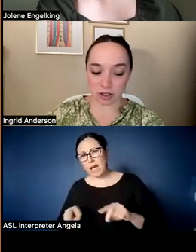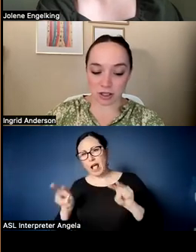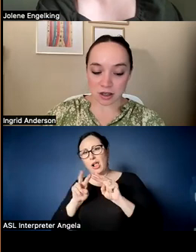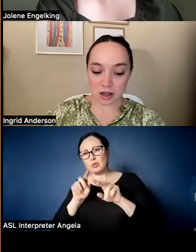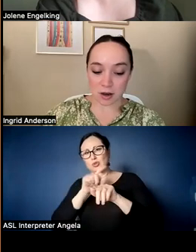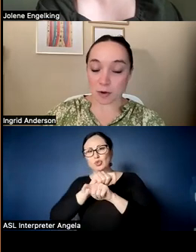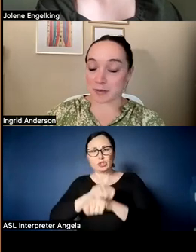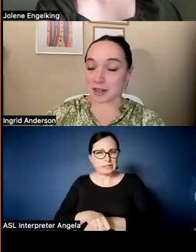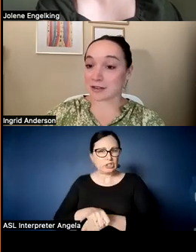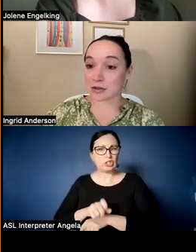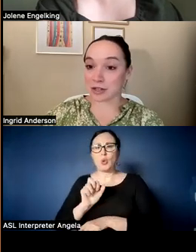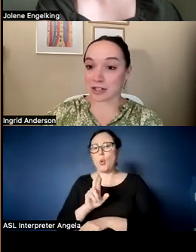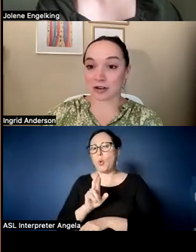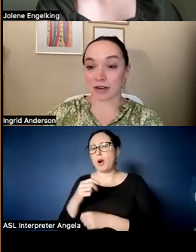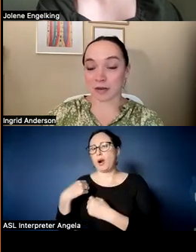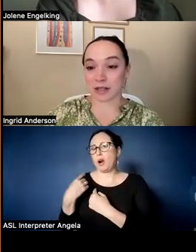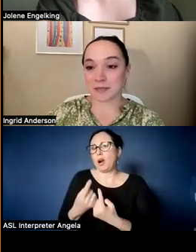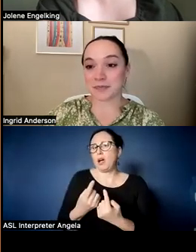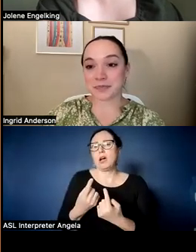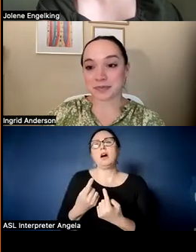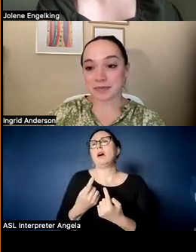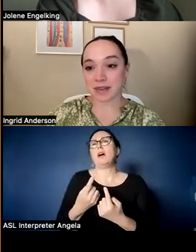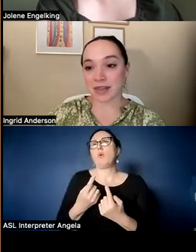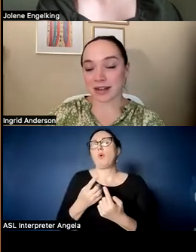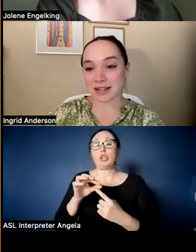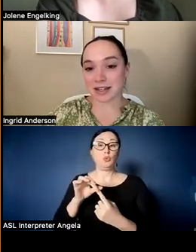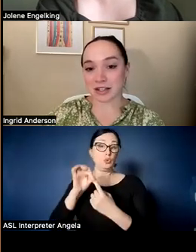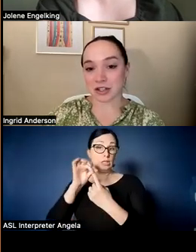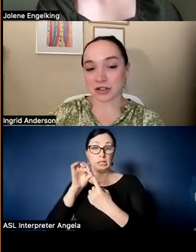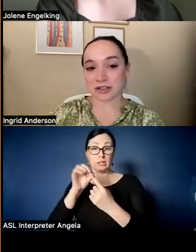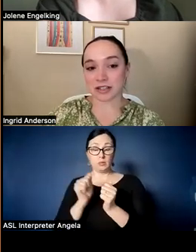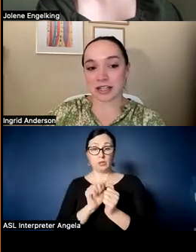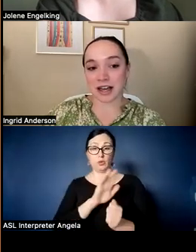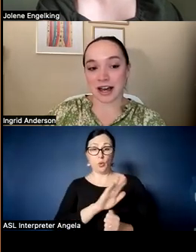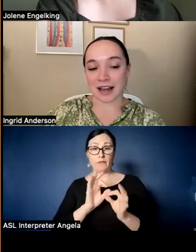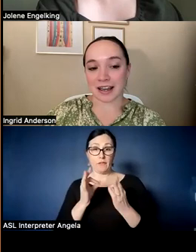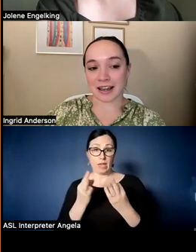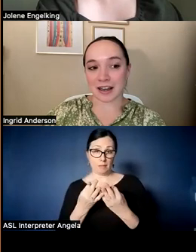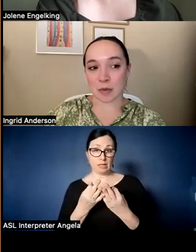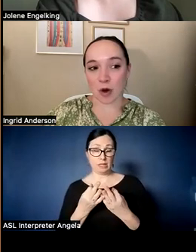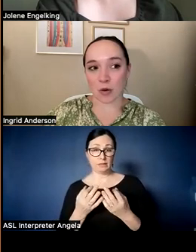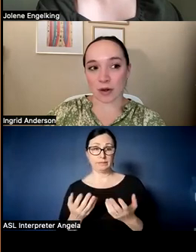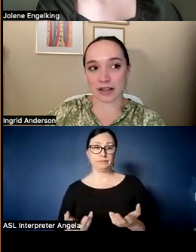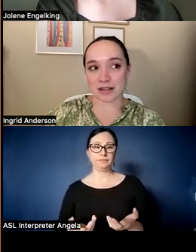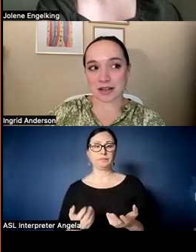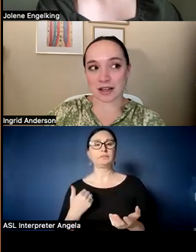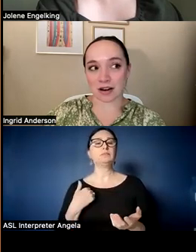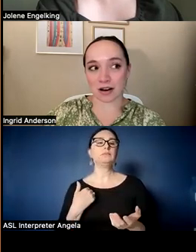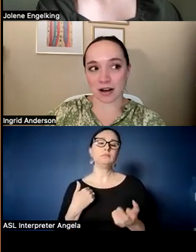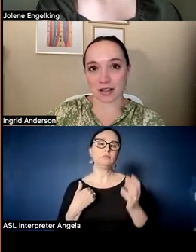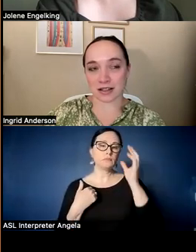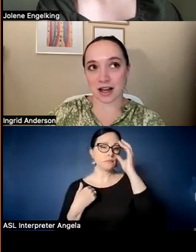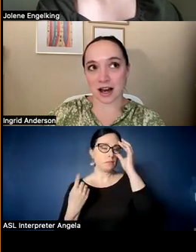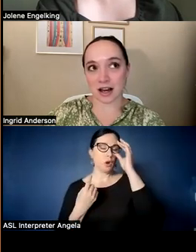traditional or maybe unique to your family that is connected to. I am always